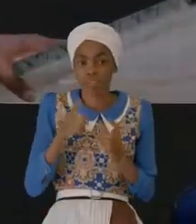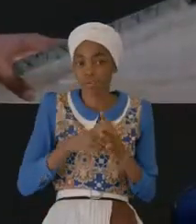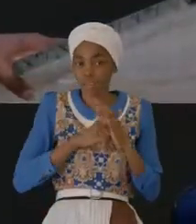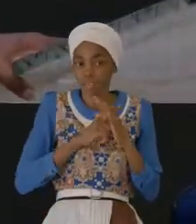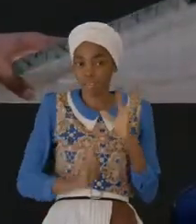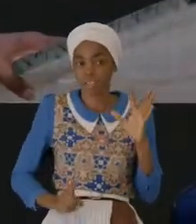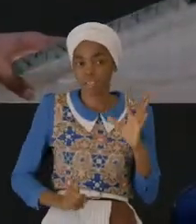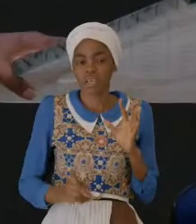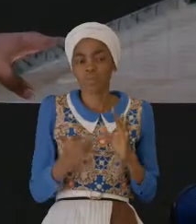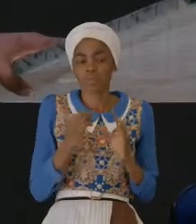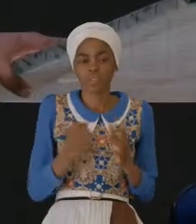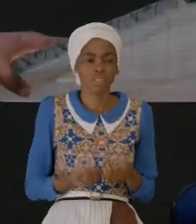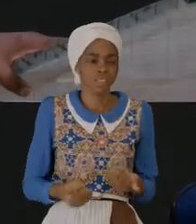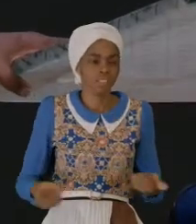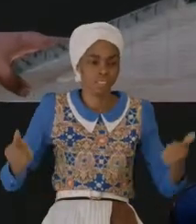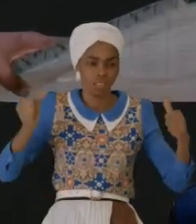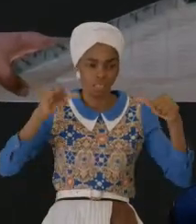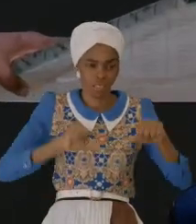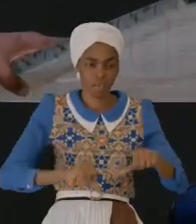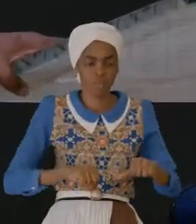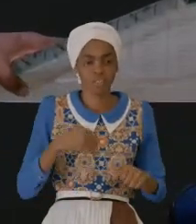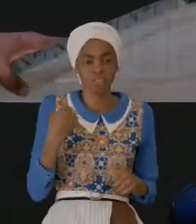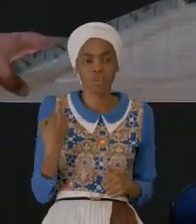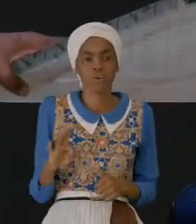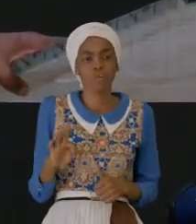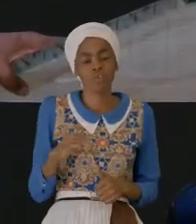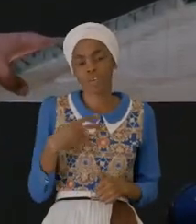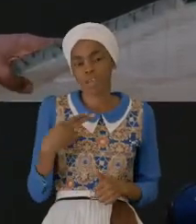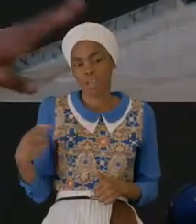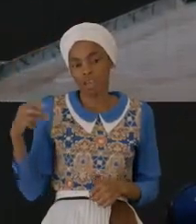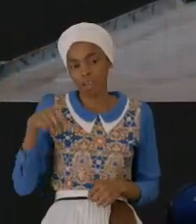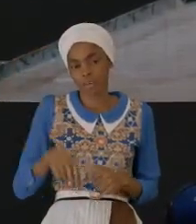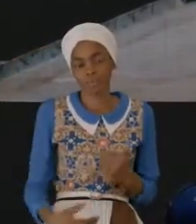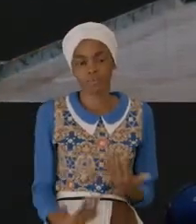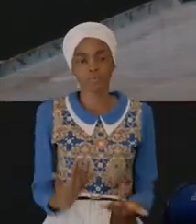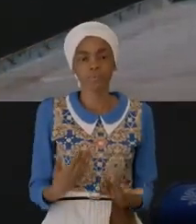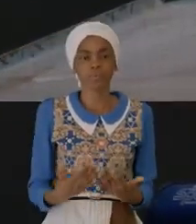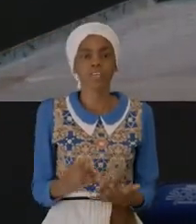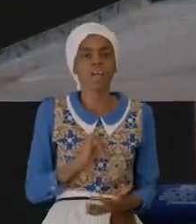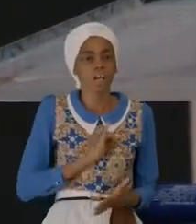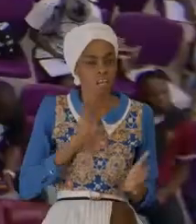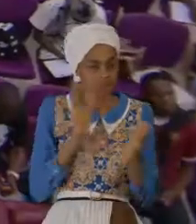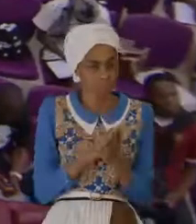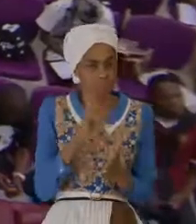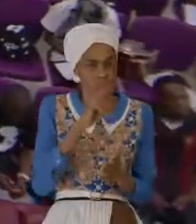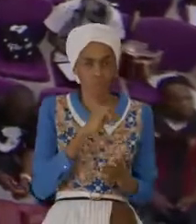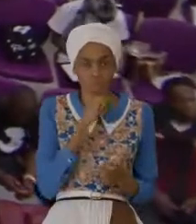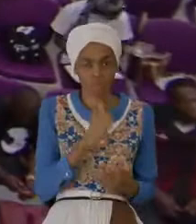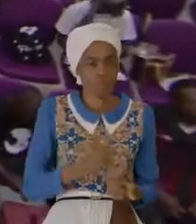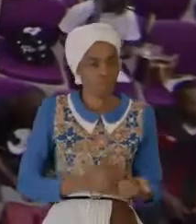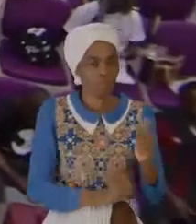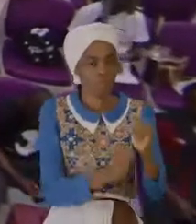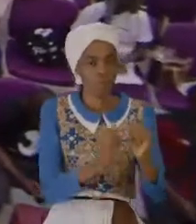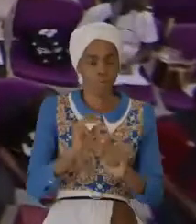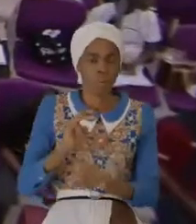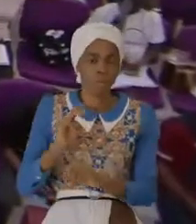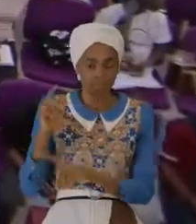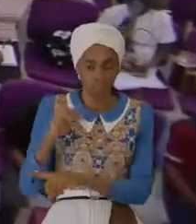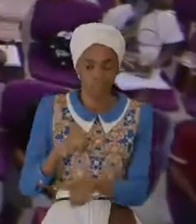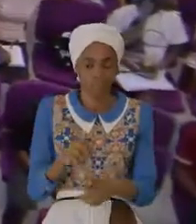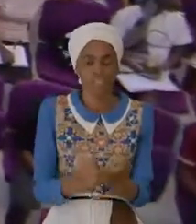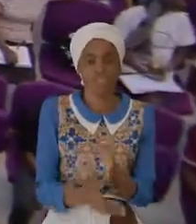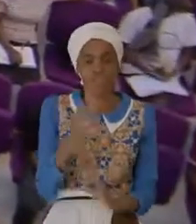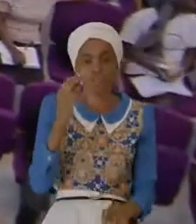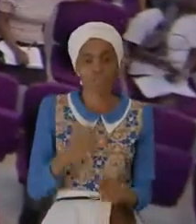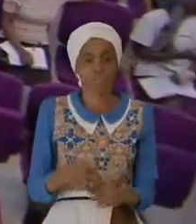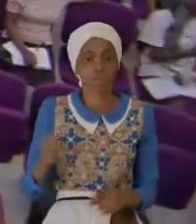the damnation of hell I pray you'll not follow them we